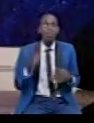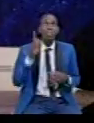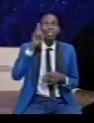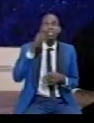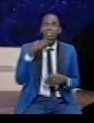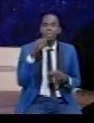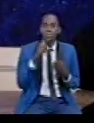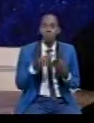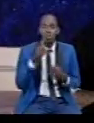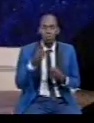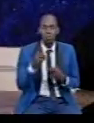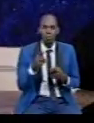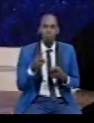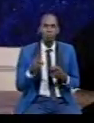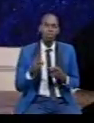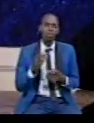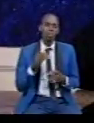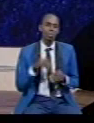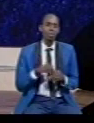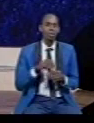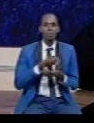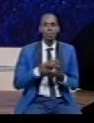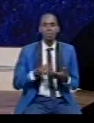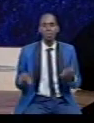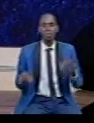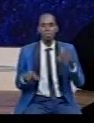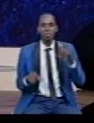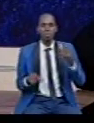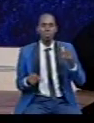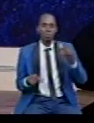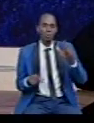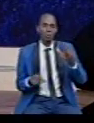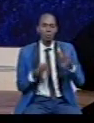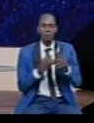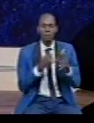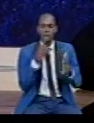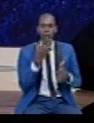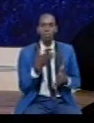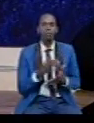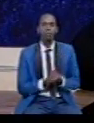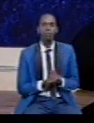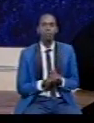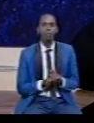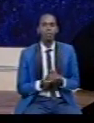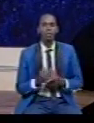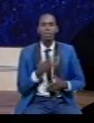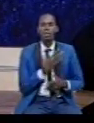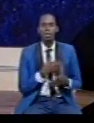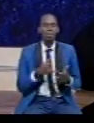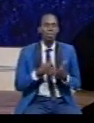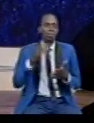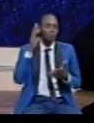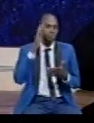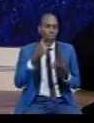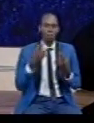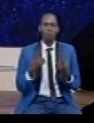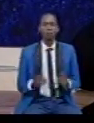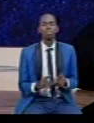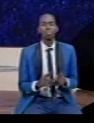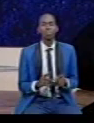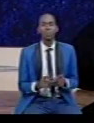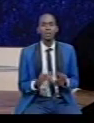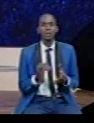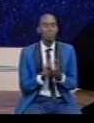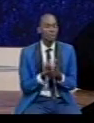say unto you." In verse 23, it tells us, "And it shall come to pass